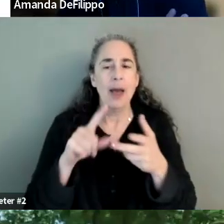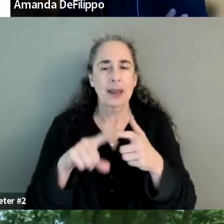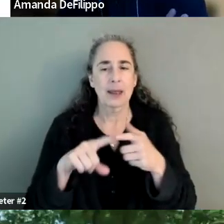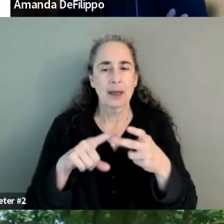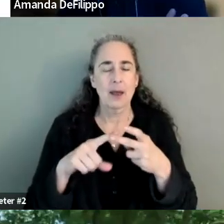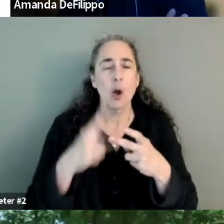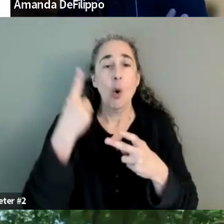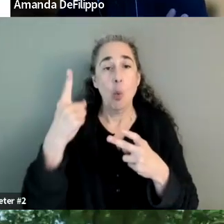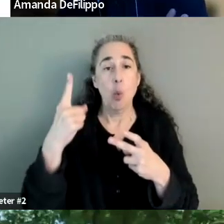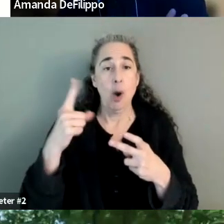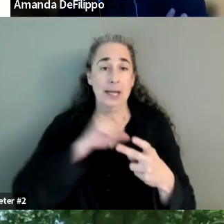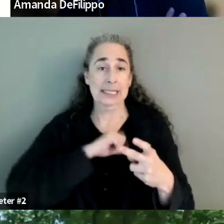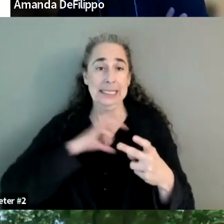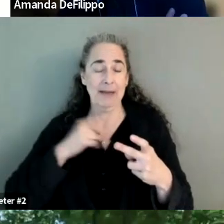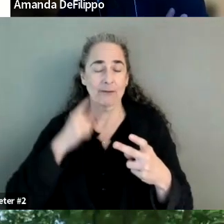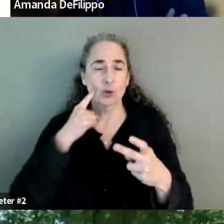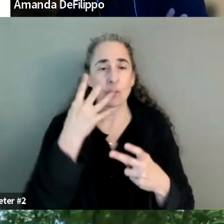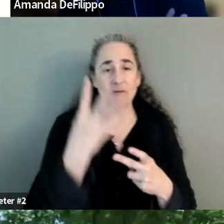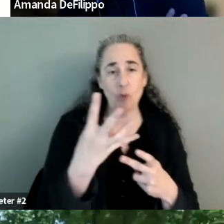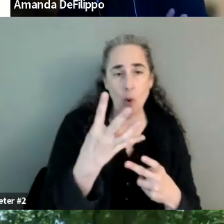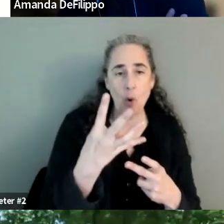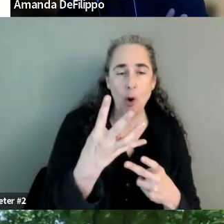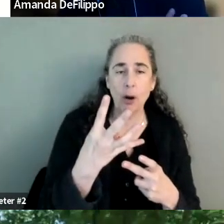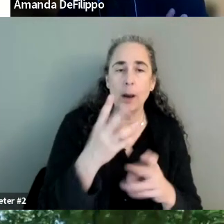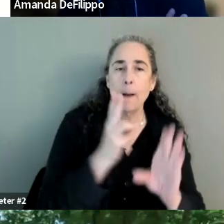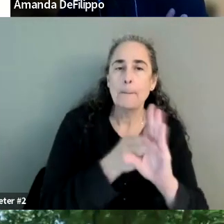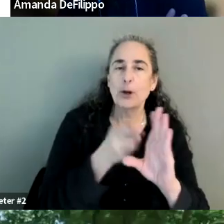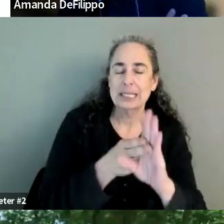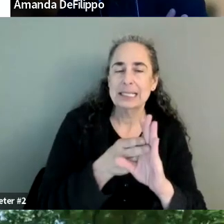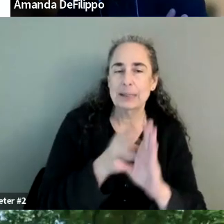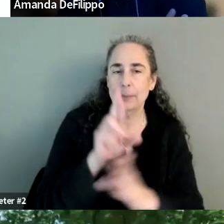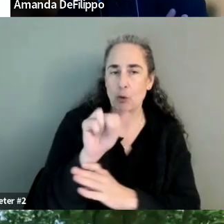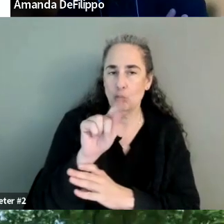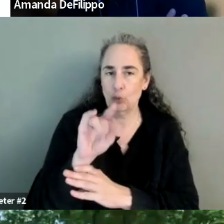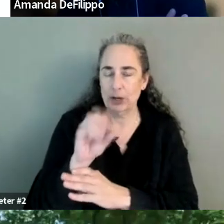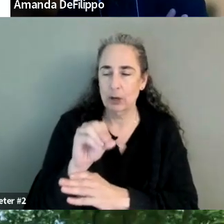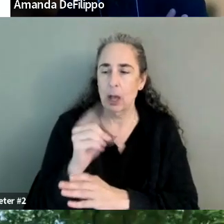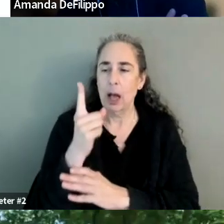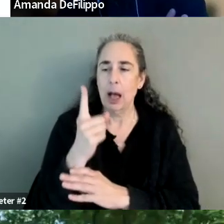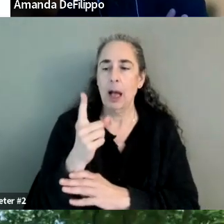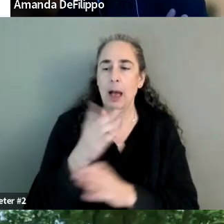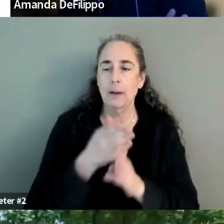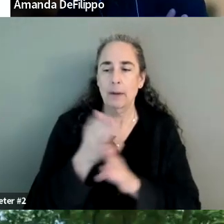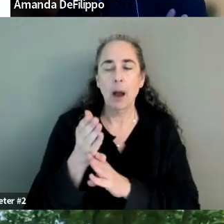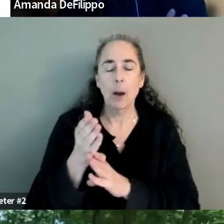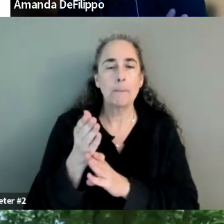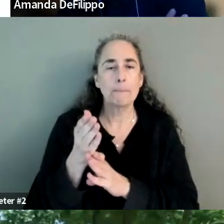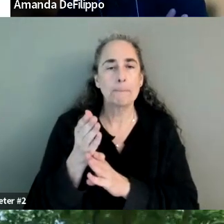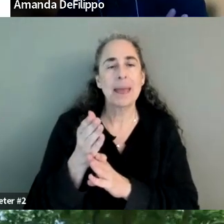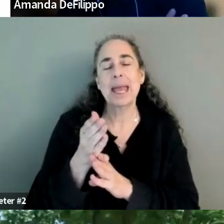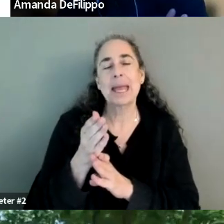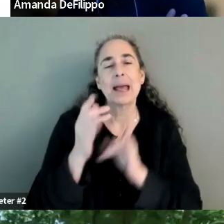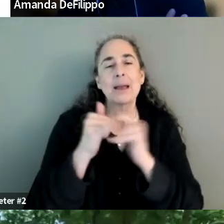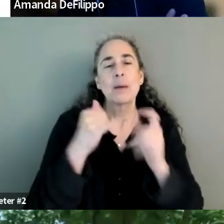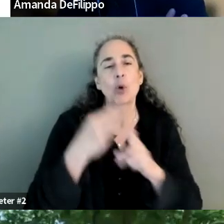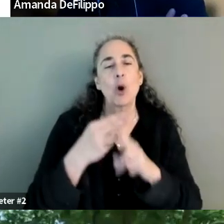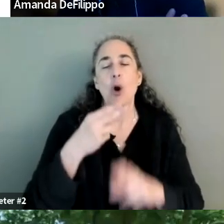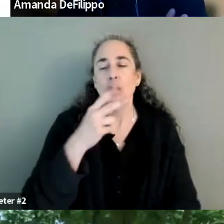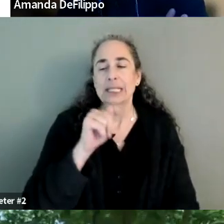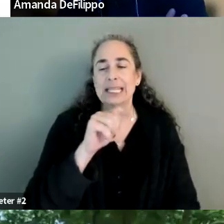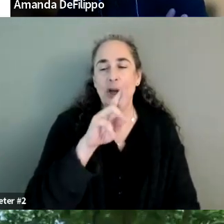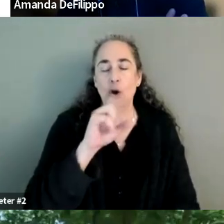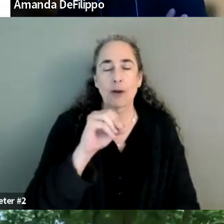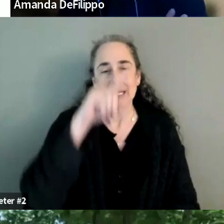staff to 4 participant ratio. Our main pillar camp is called TR Summer Fun Zone, and we have 3